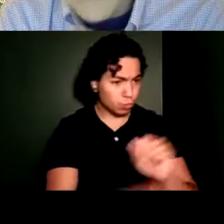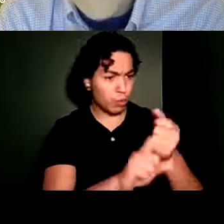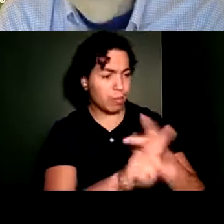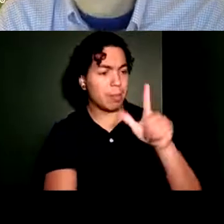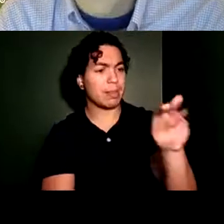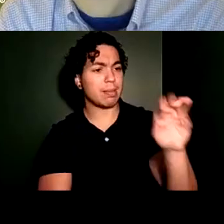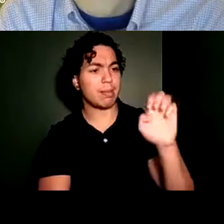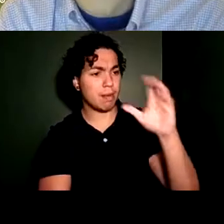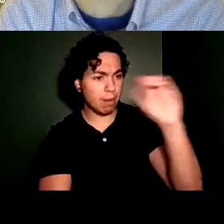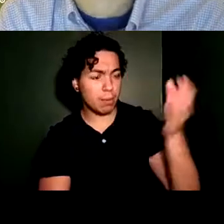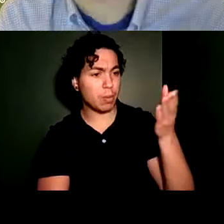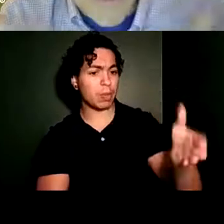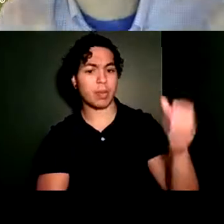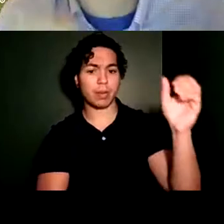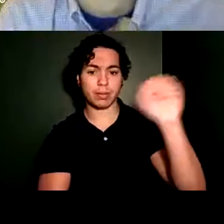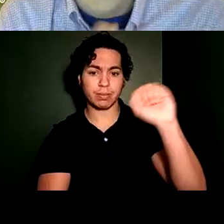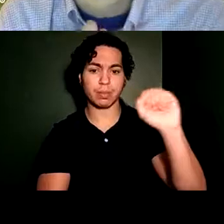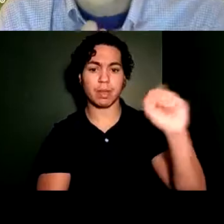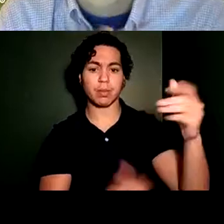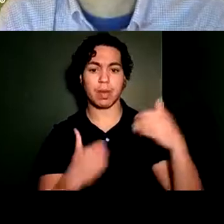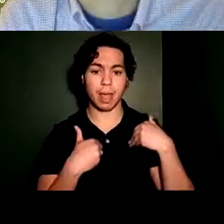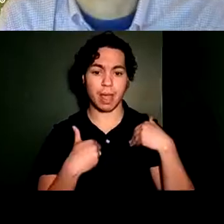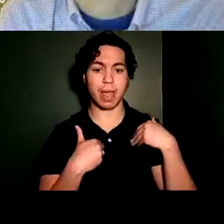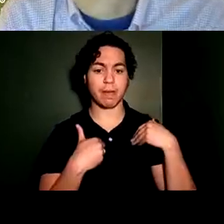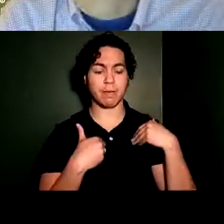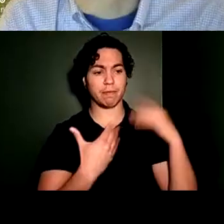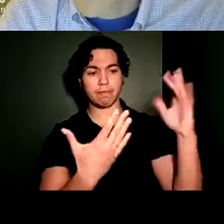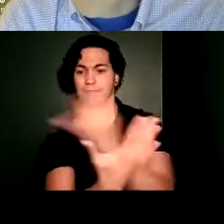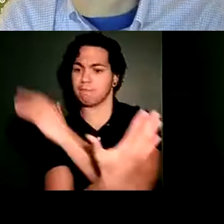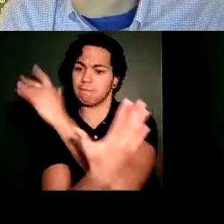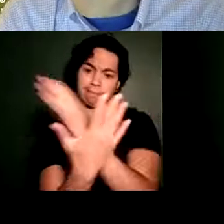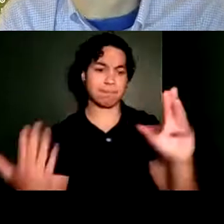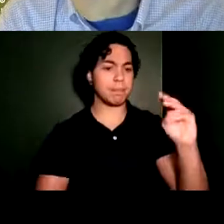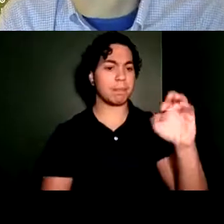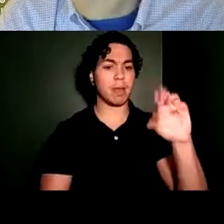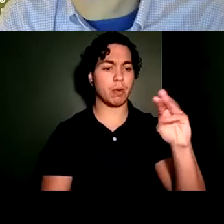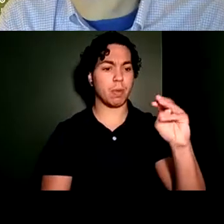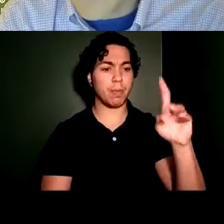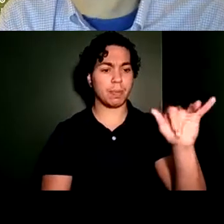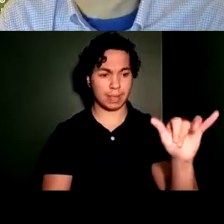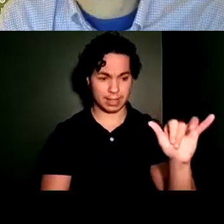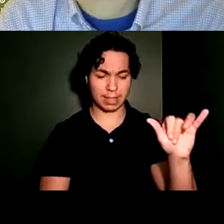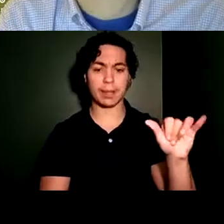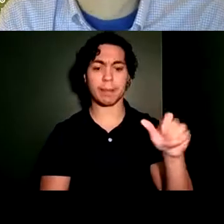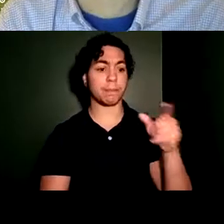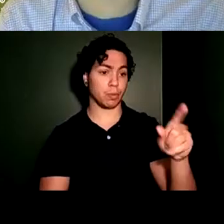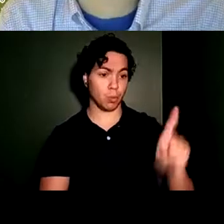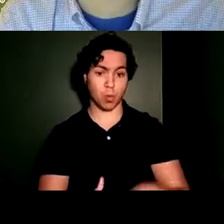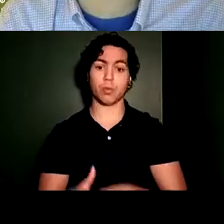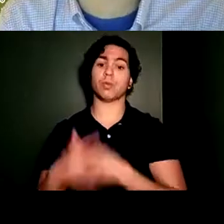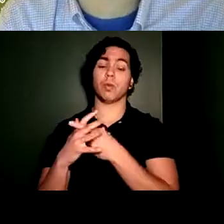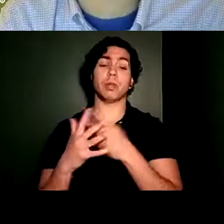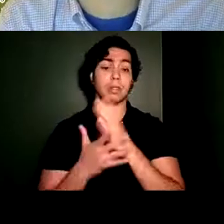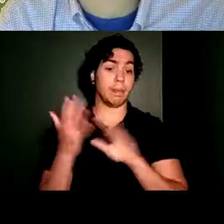you're in Seattle, you offer this suite of micromobility, and I know that you've been are kind of even launching